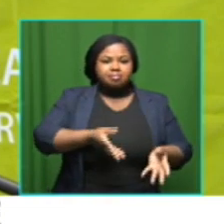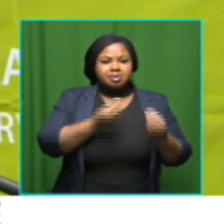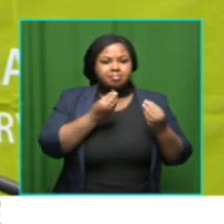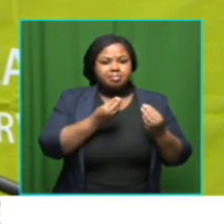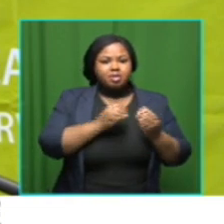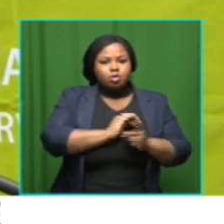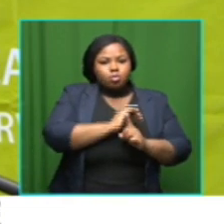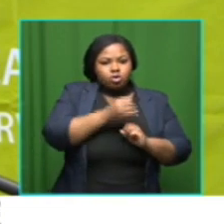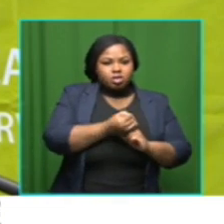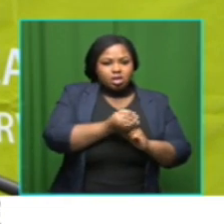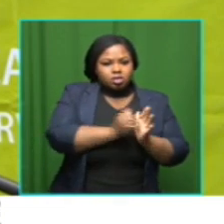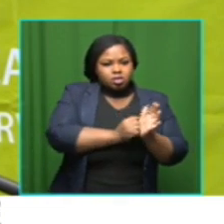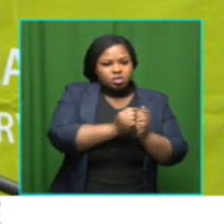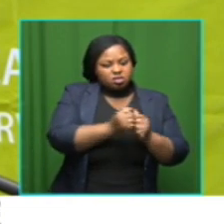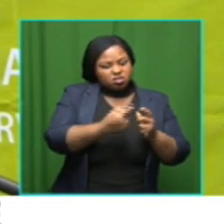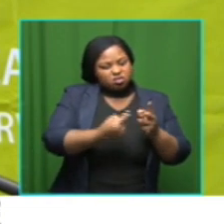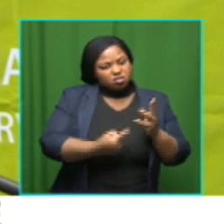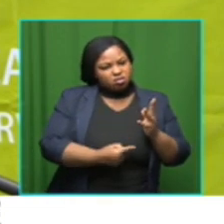of